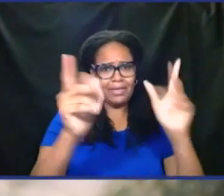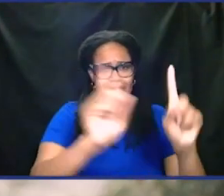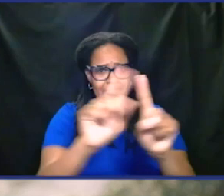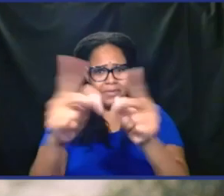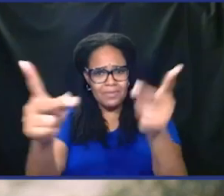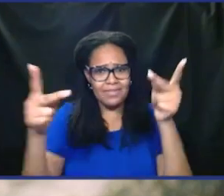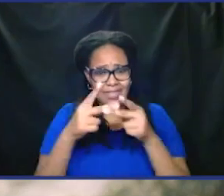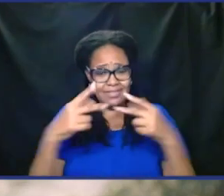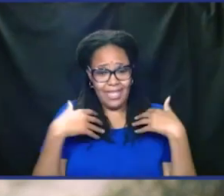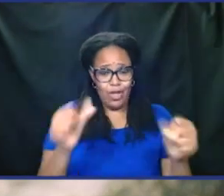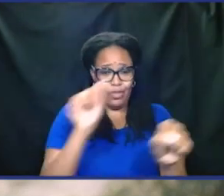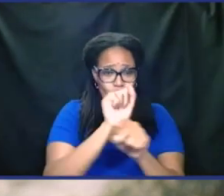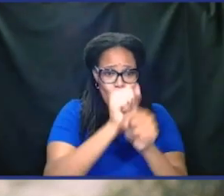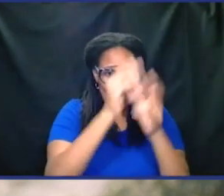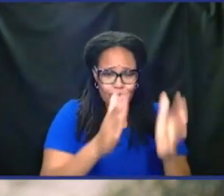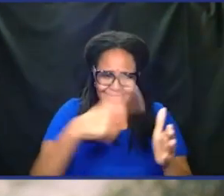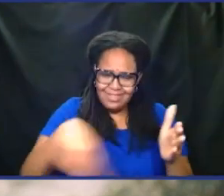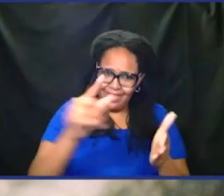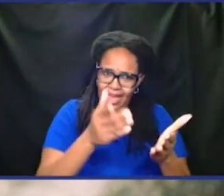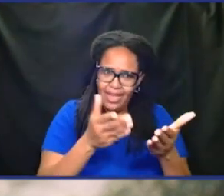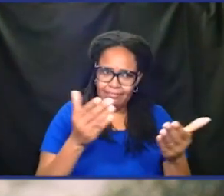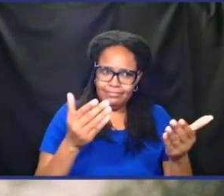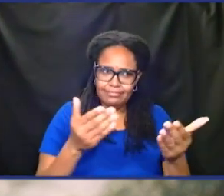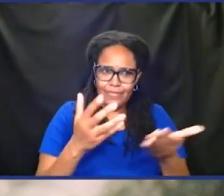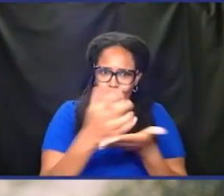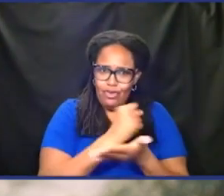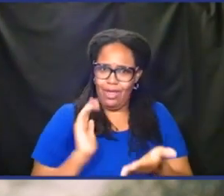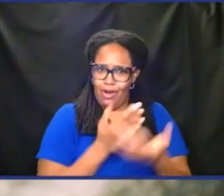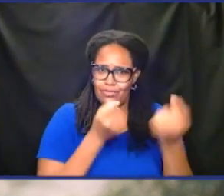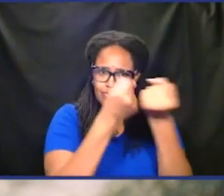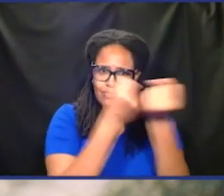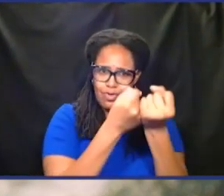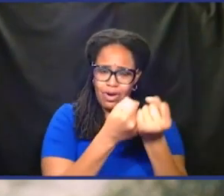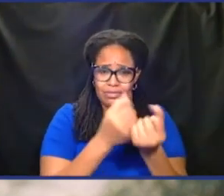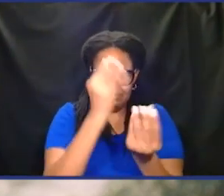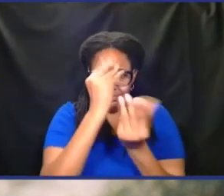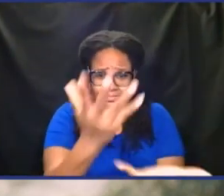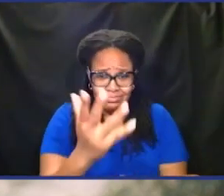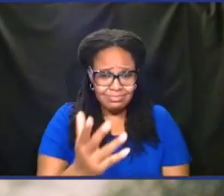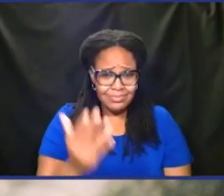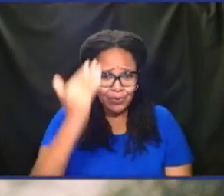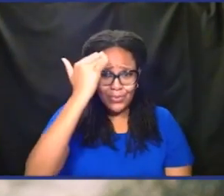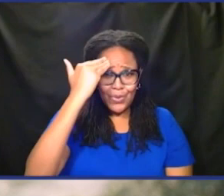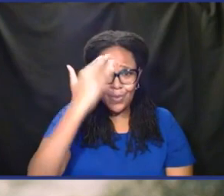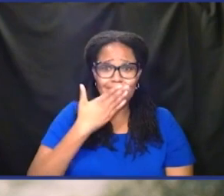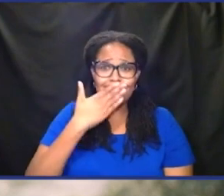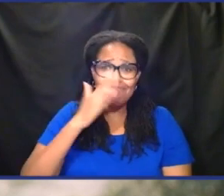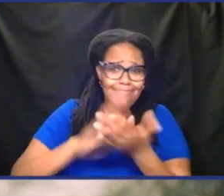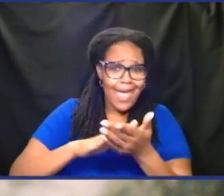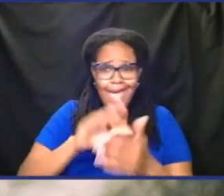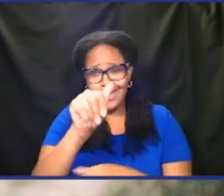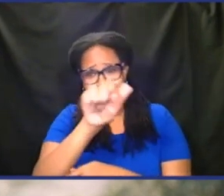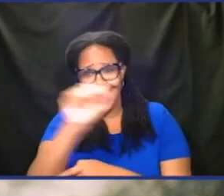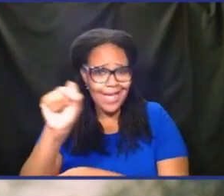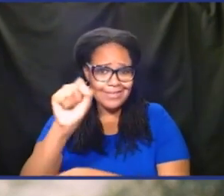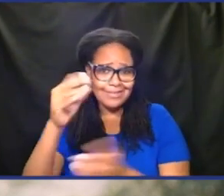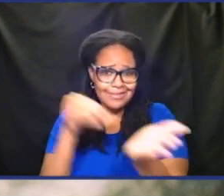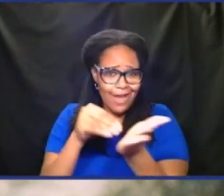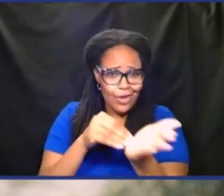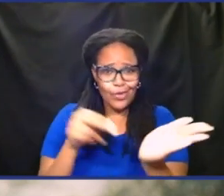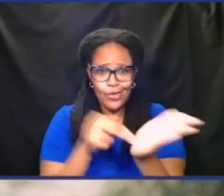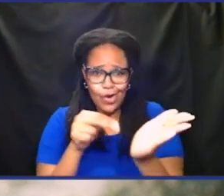Health workers deserve our support. Let's admit it. There's nothing like a badass doctor or nurse who can survive